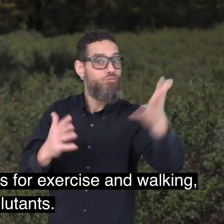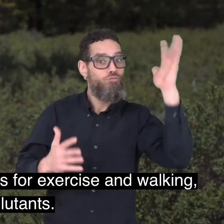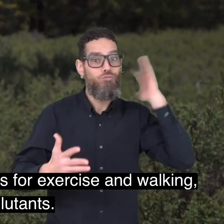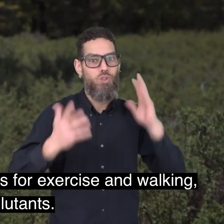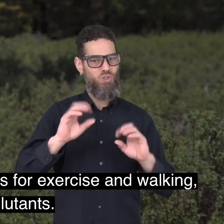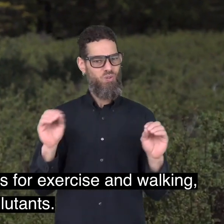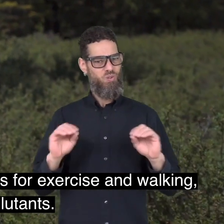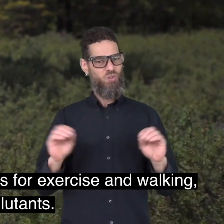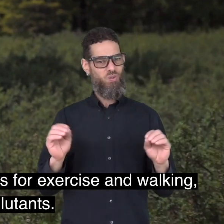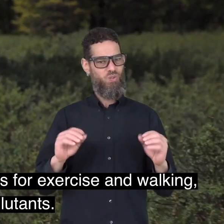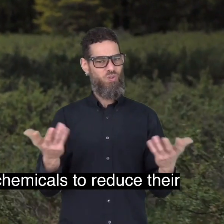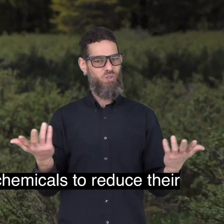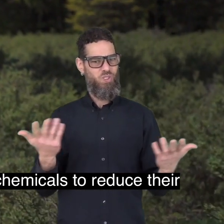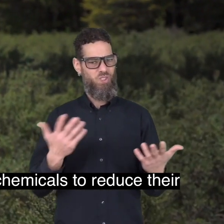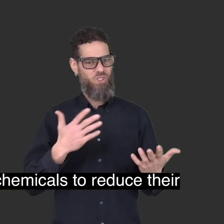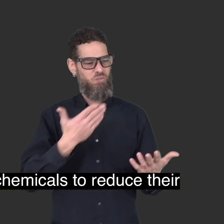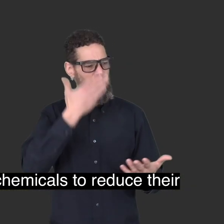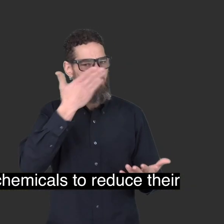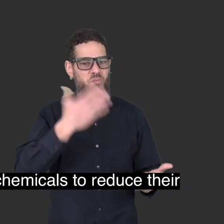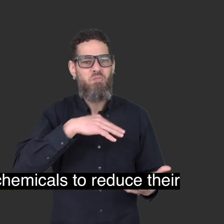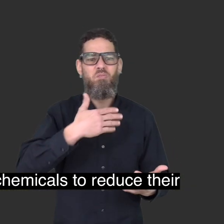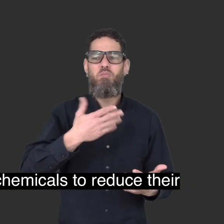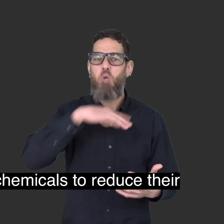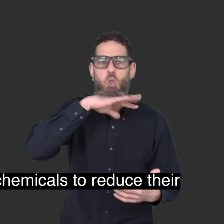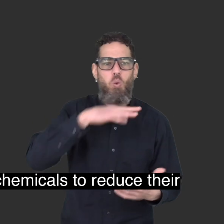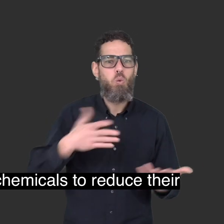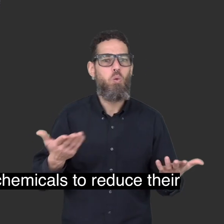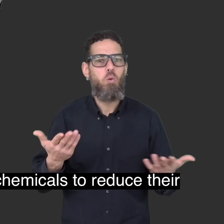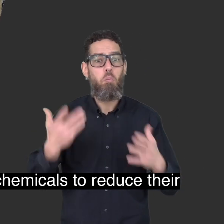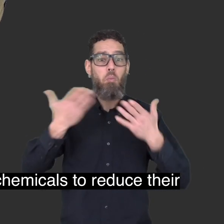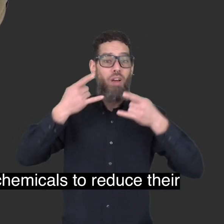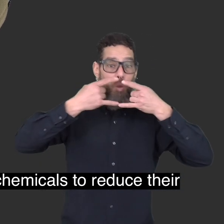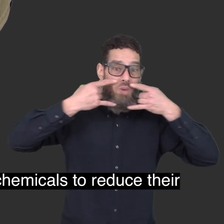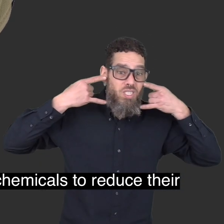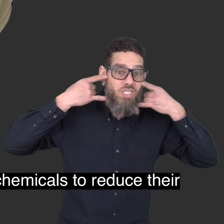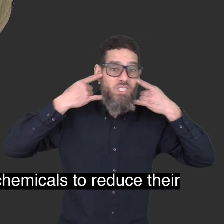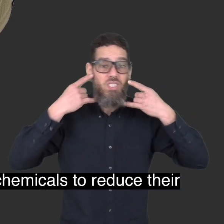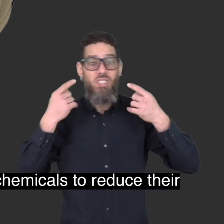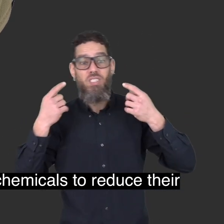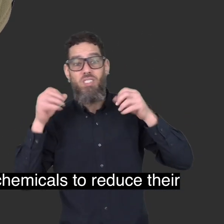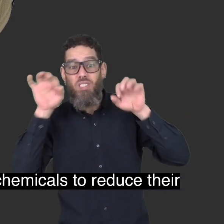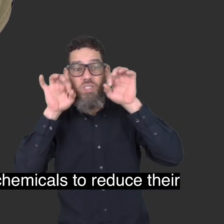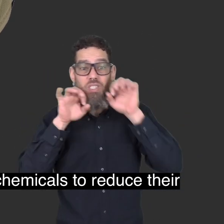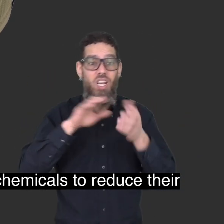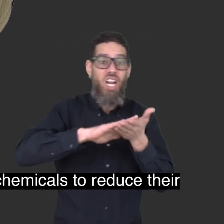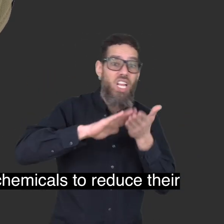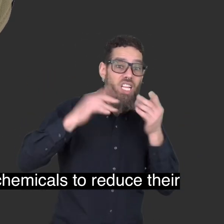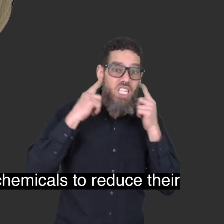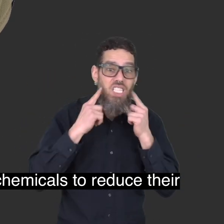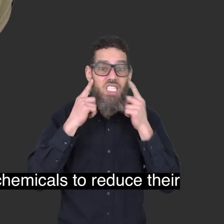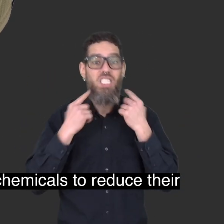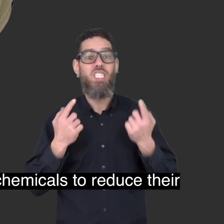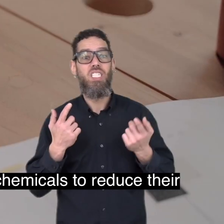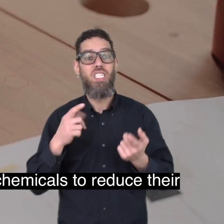green spaces that are free of pollutants. They may also wear masks specifically designed to filter chemicals to reduce their exposure